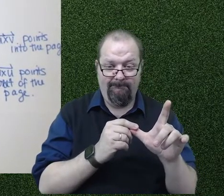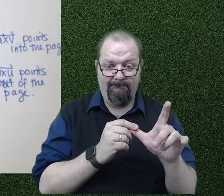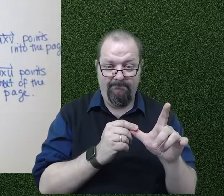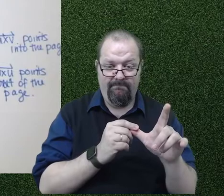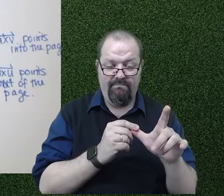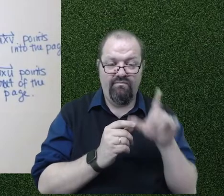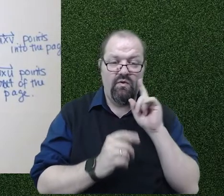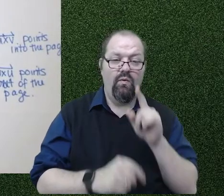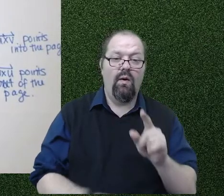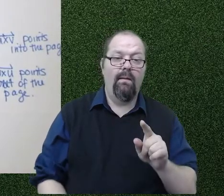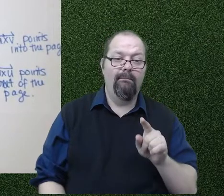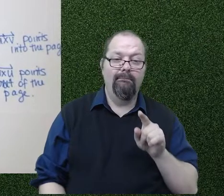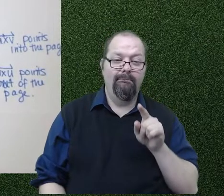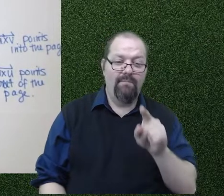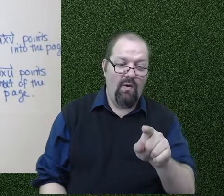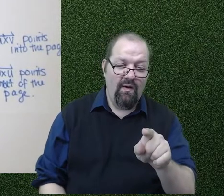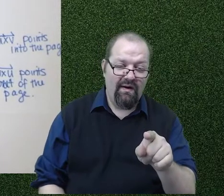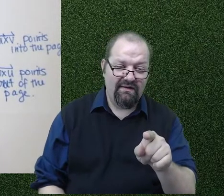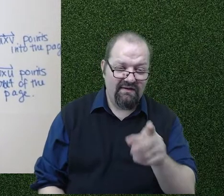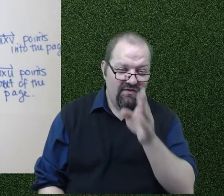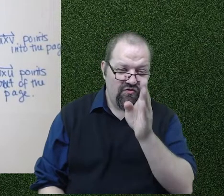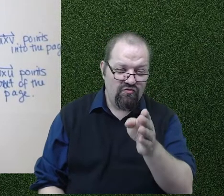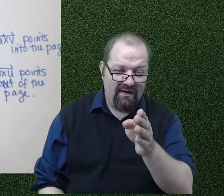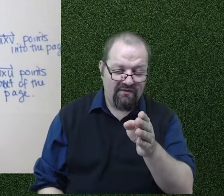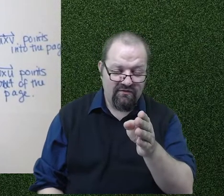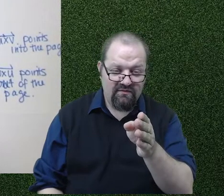points in the direction